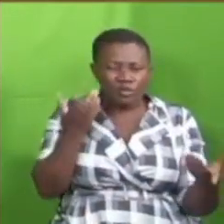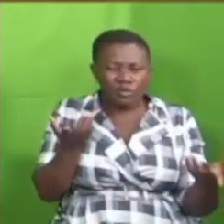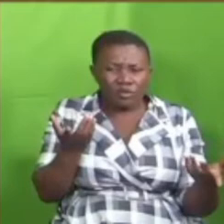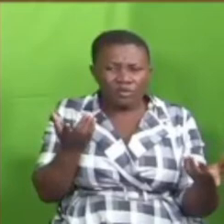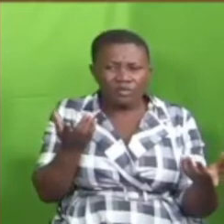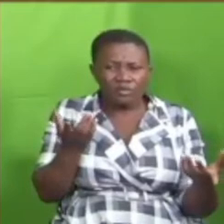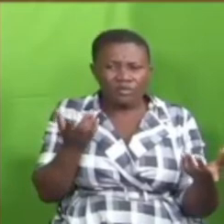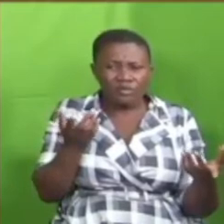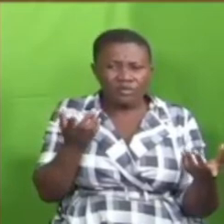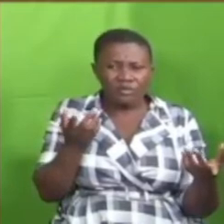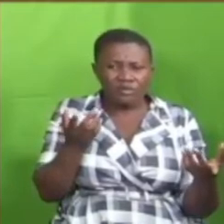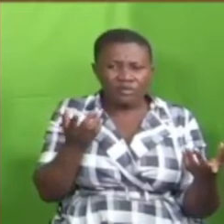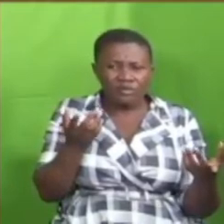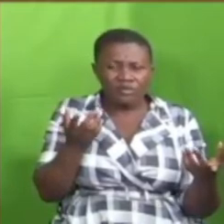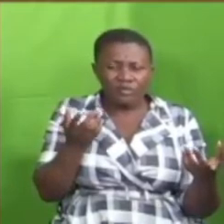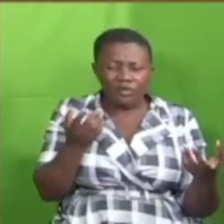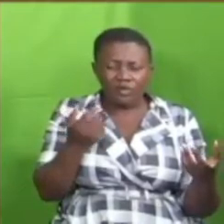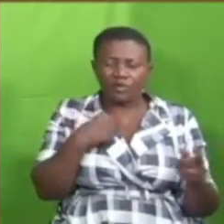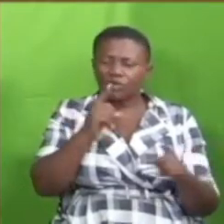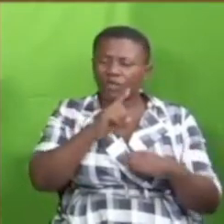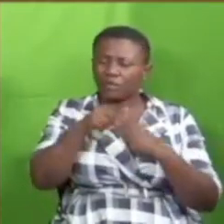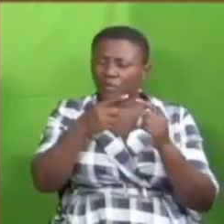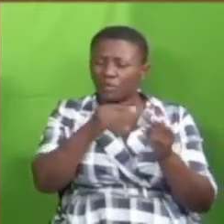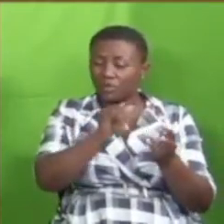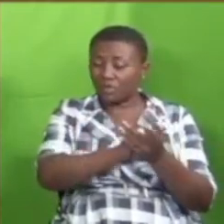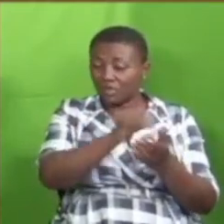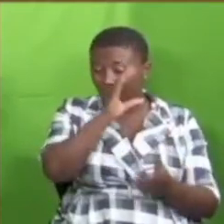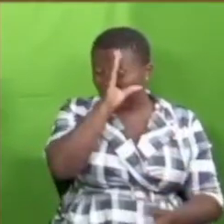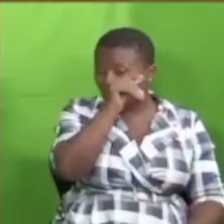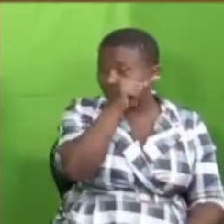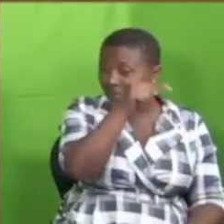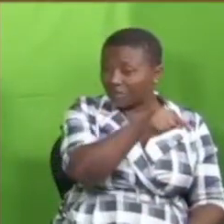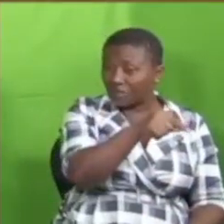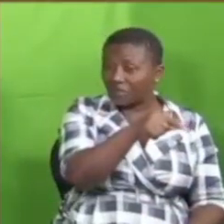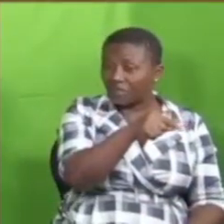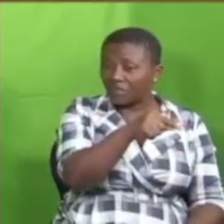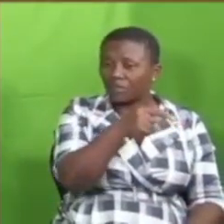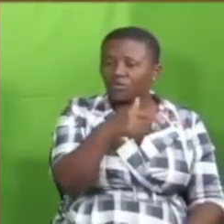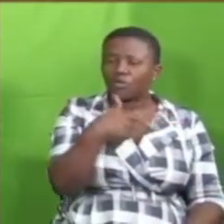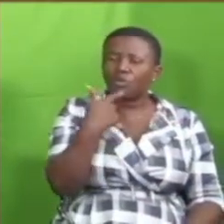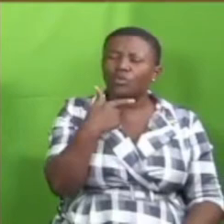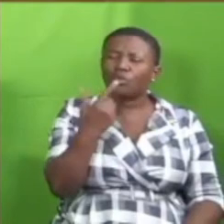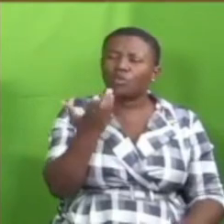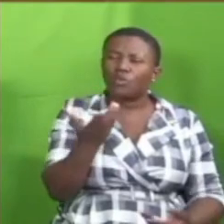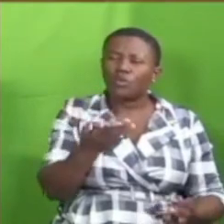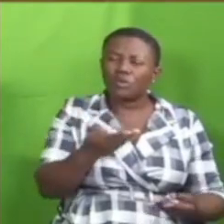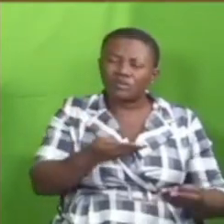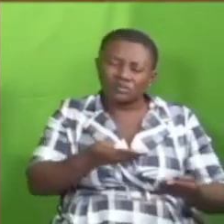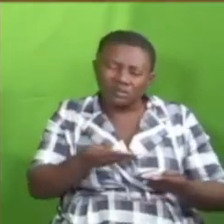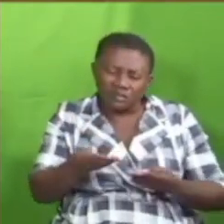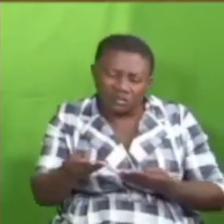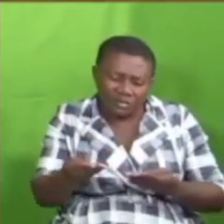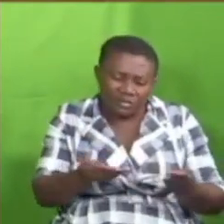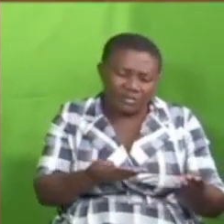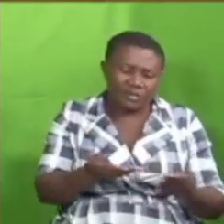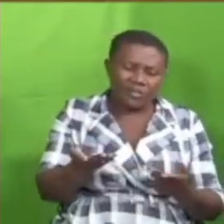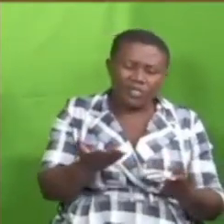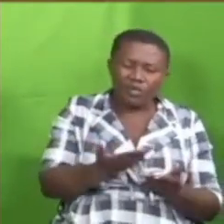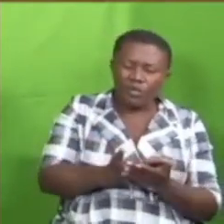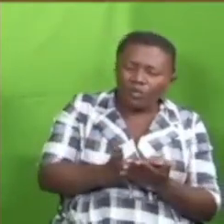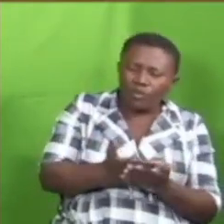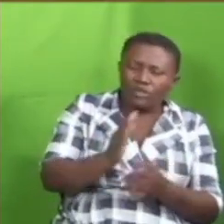speaking about a man who spent his time